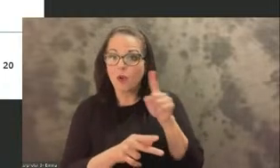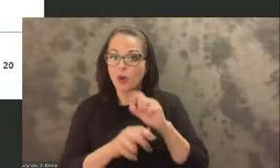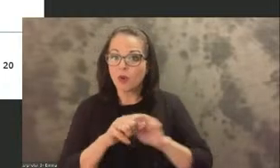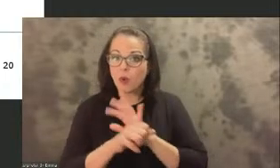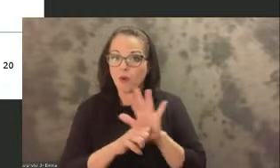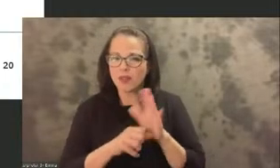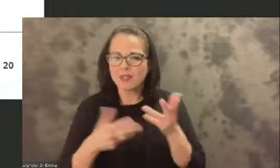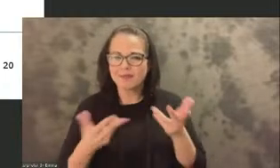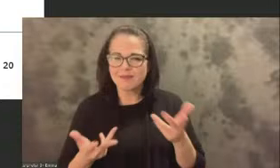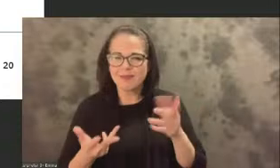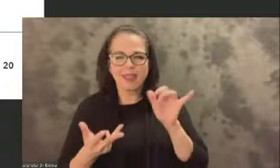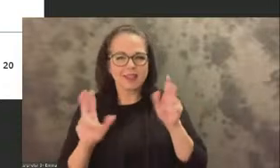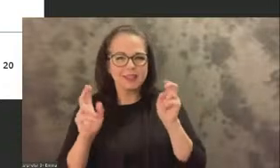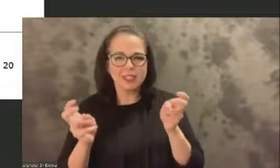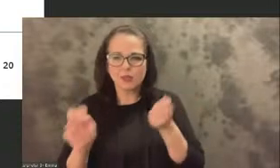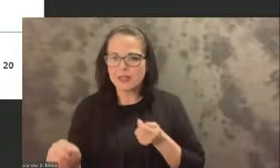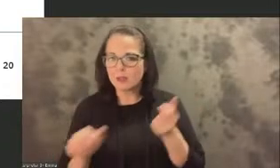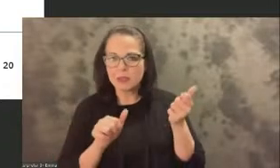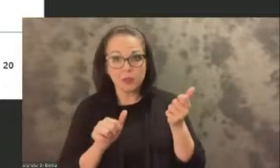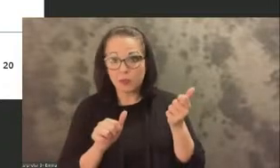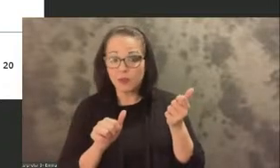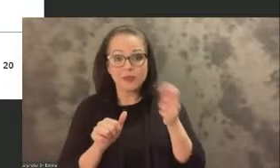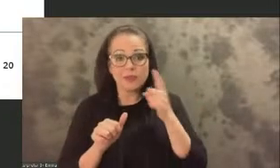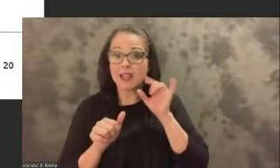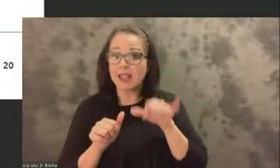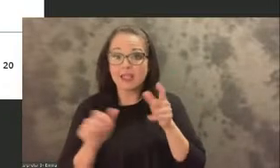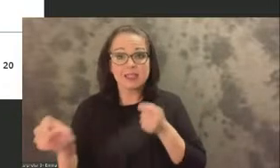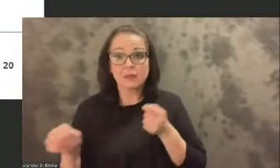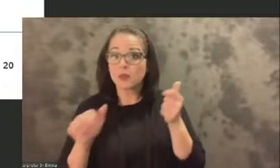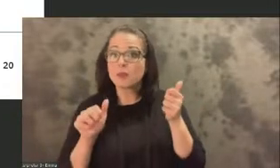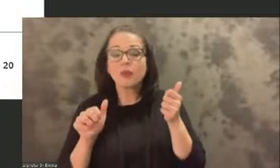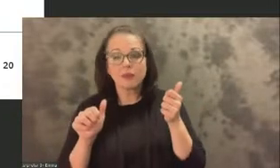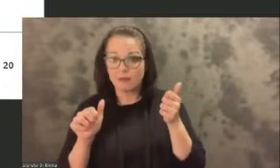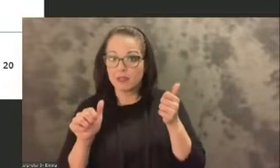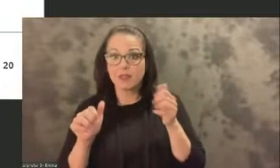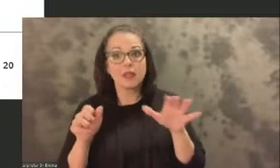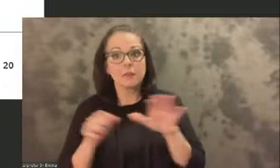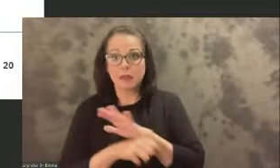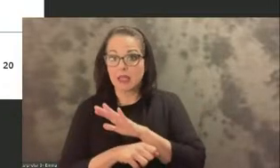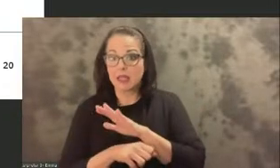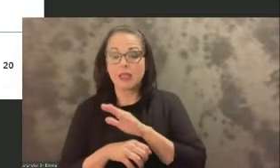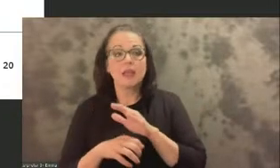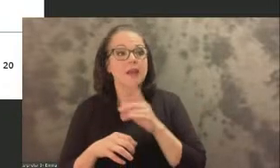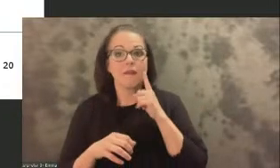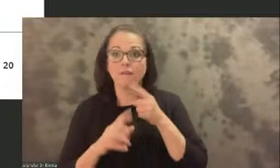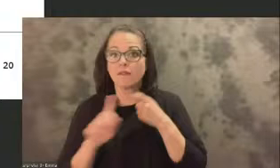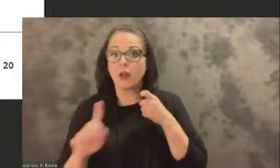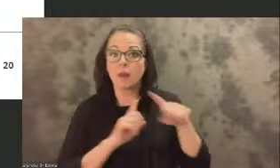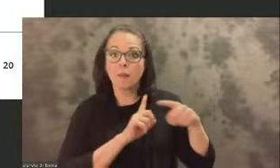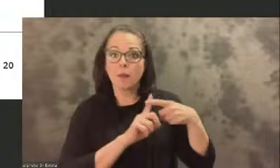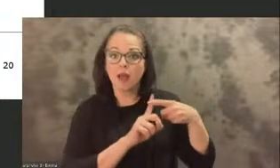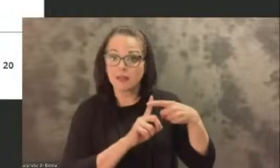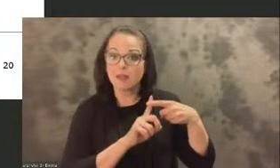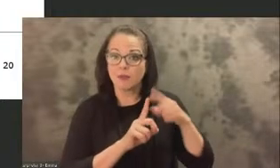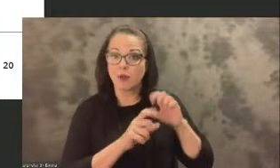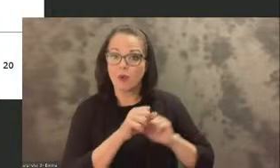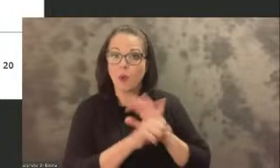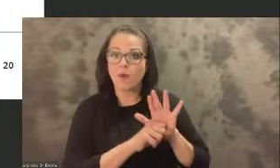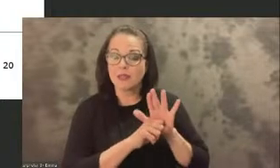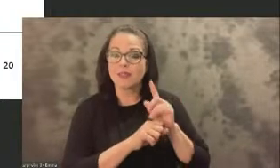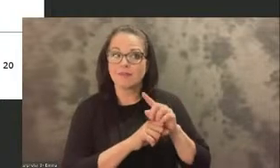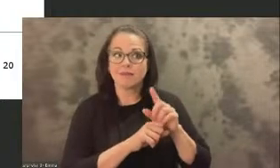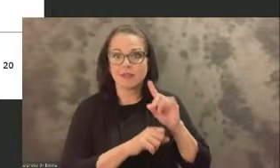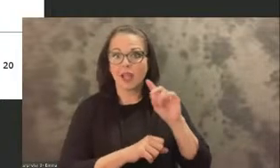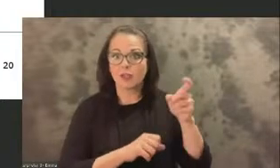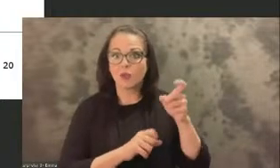be removed. Long COVID diagnosis needs to be removed completely from a positive COVID diagnosis, especially in situations